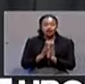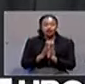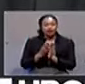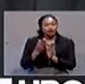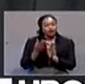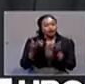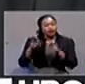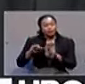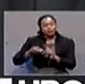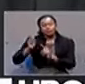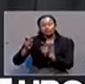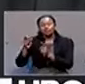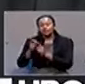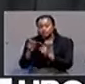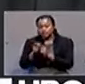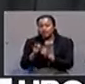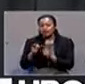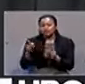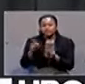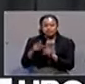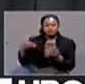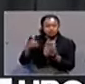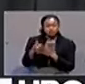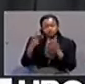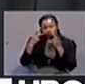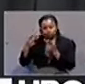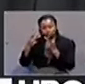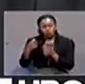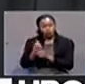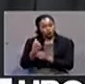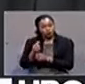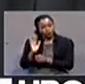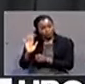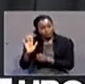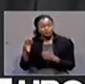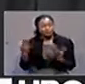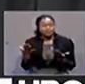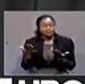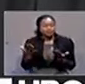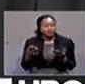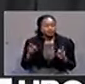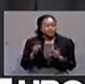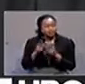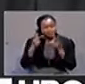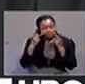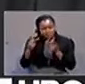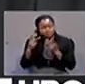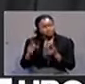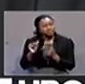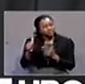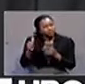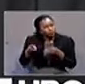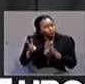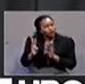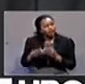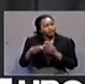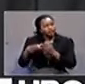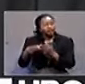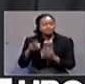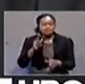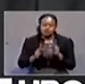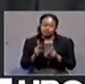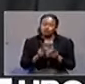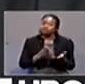December, and I've seen how he works, how he leads people, and